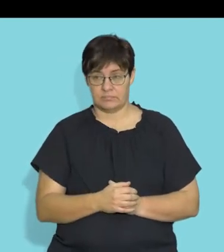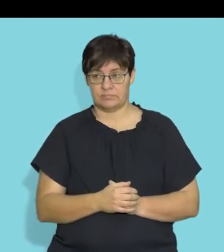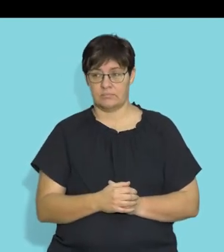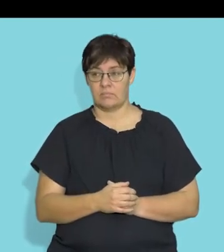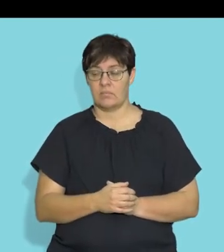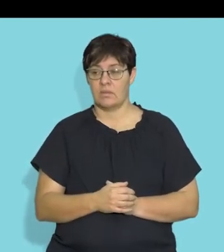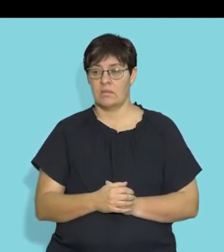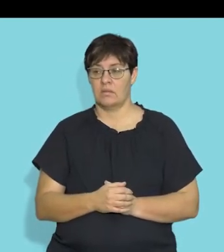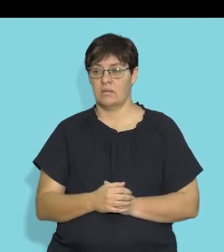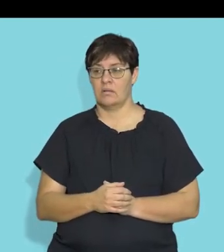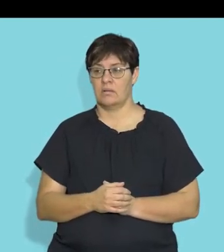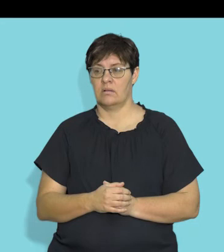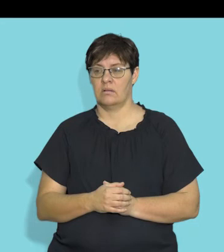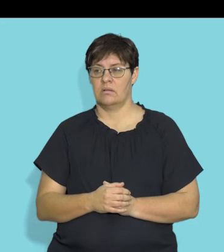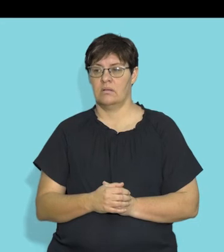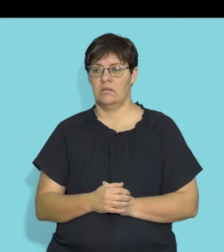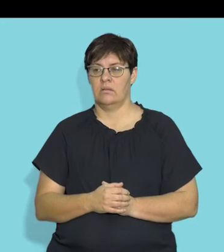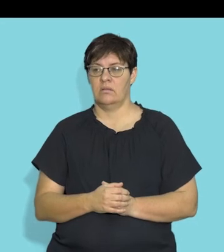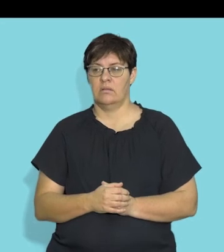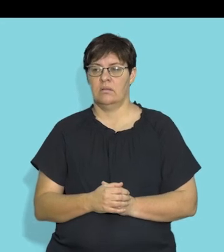Here we go. Here we can see